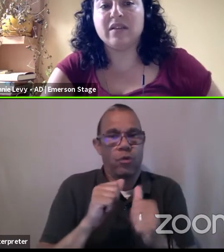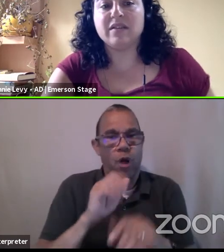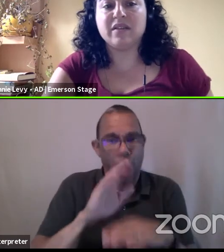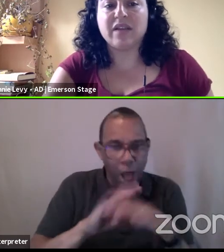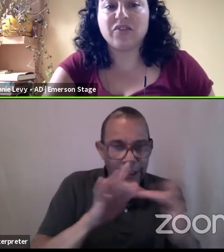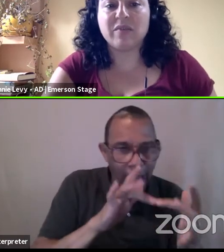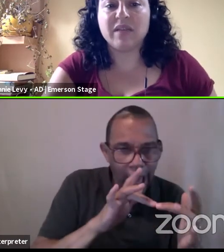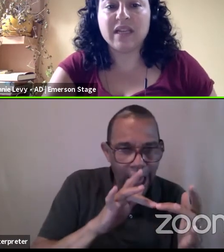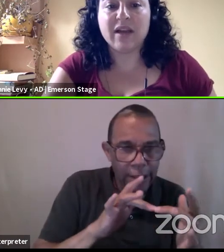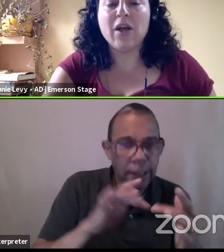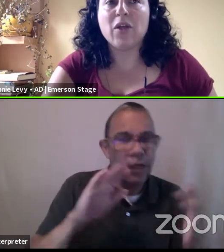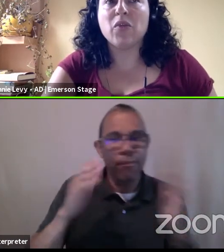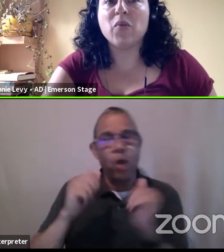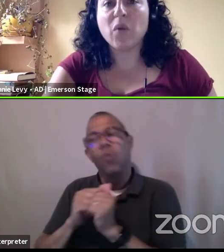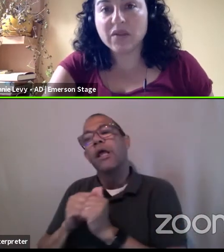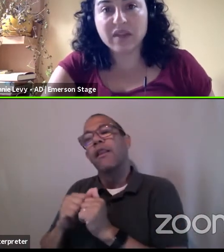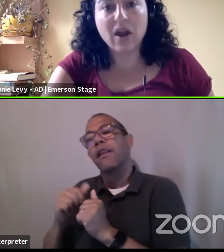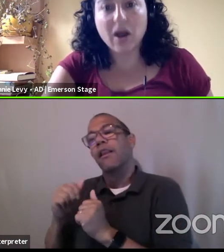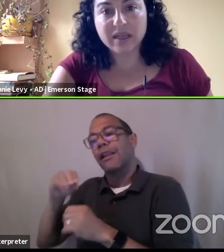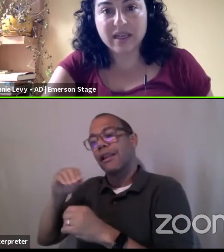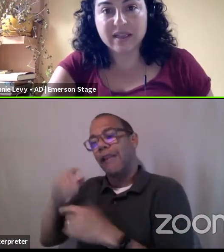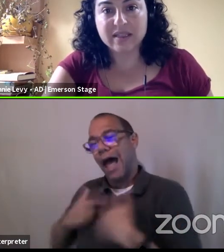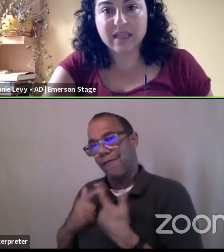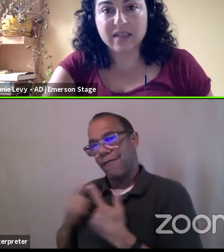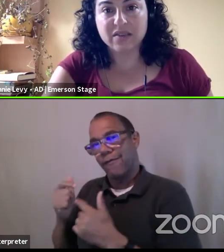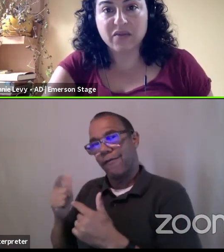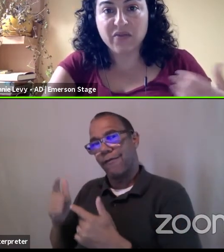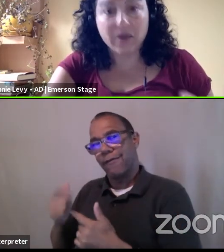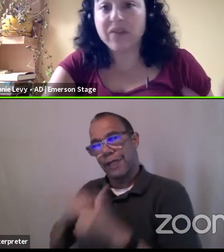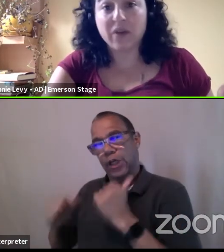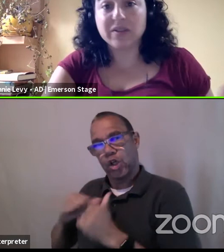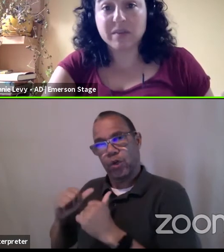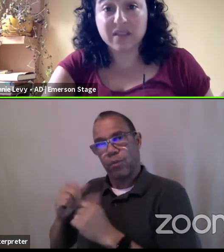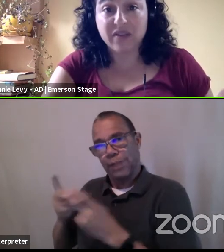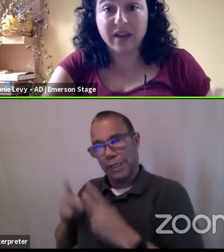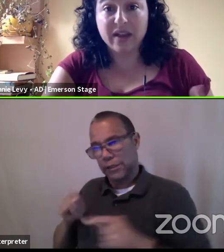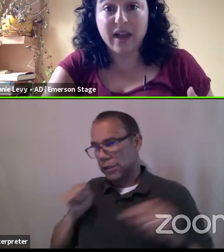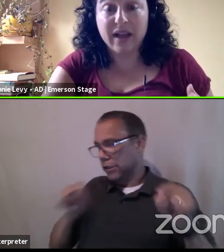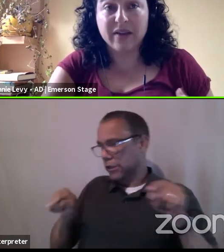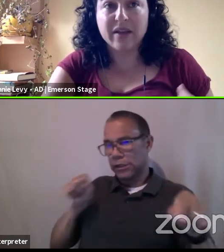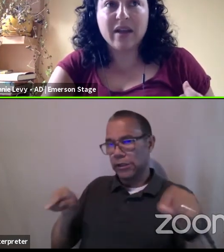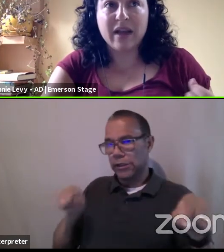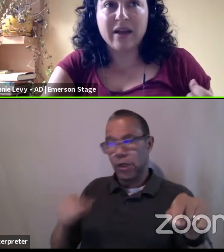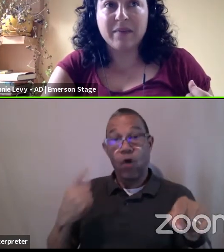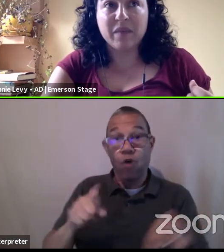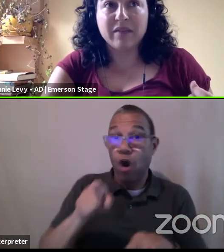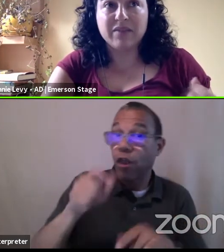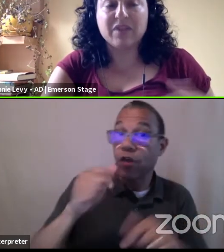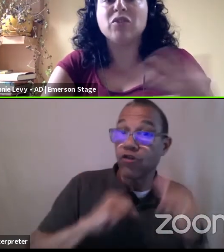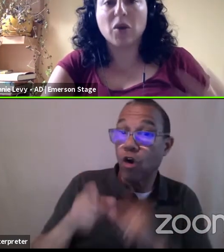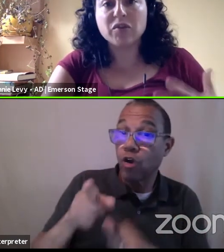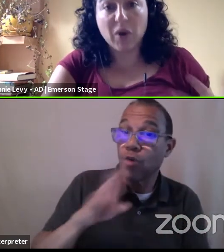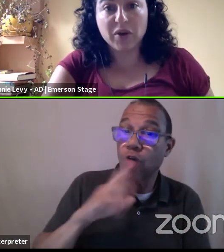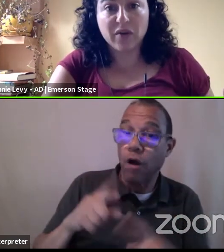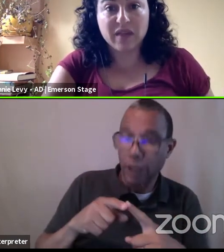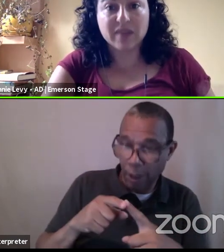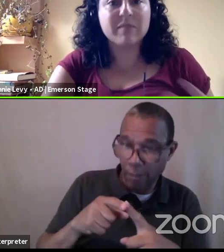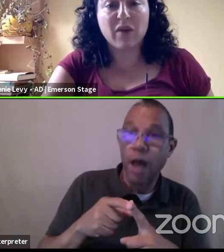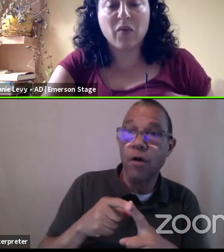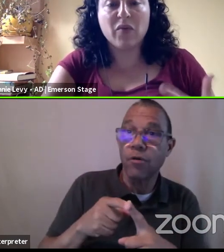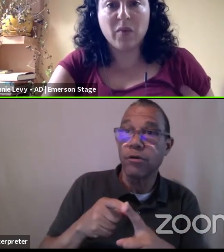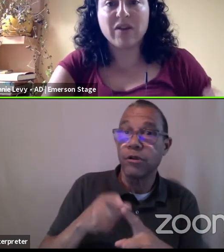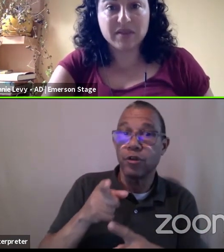versus Natasha Benina, the role of the audience is very, very specific and it's such a large part